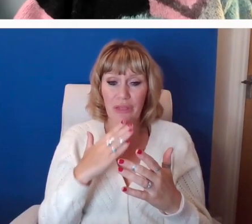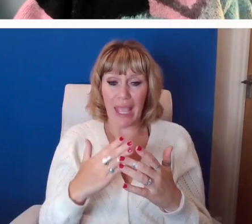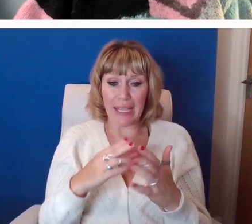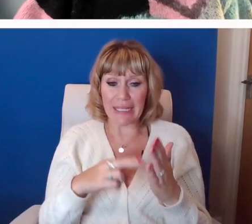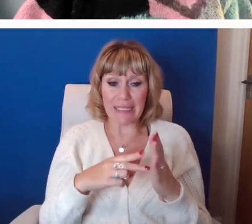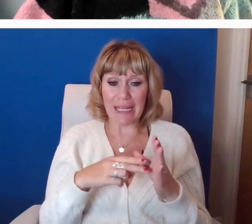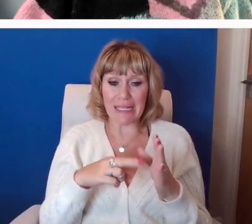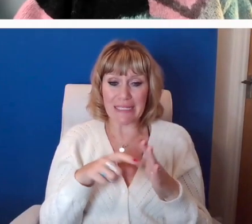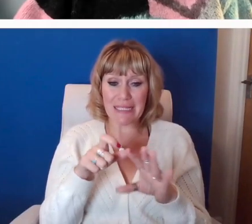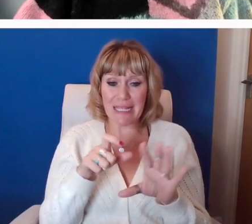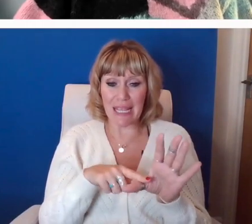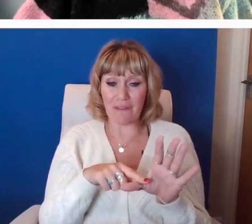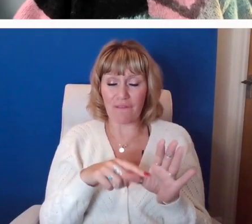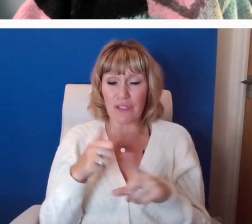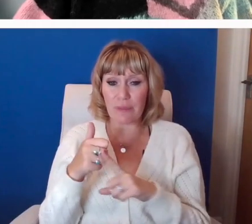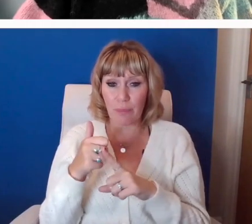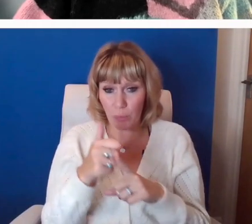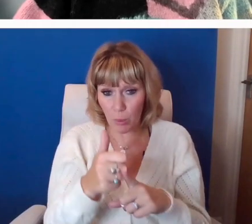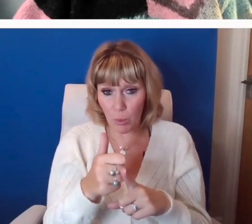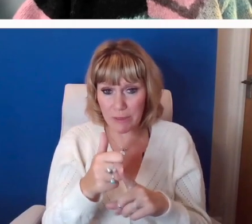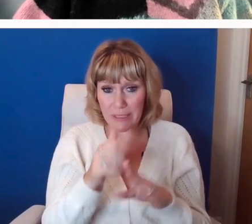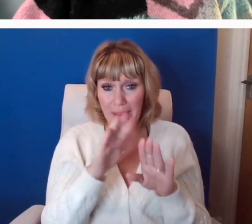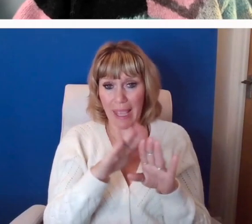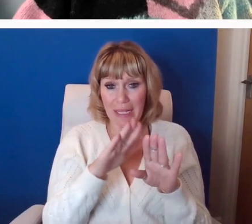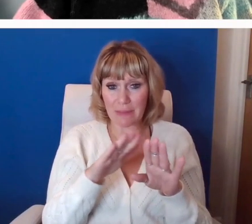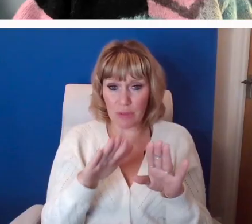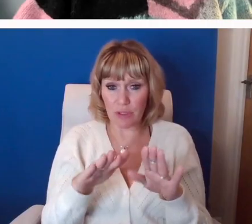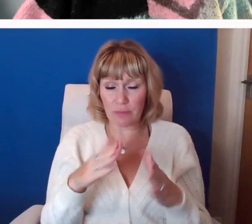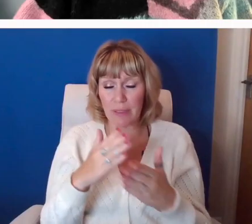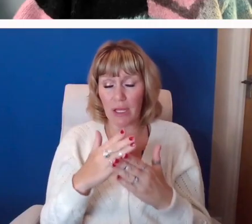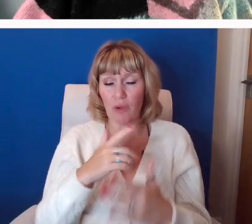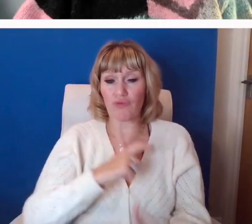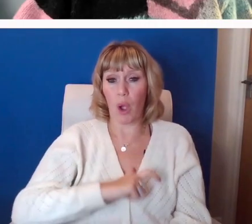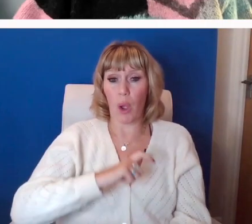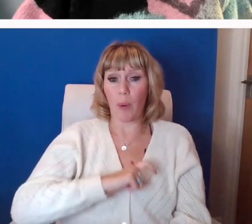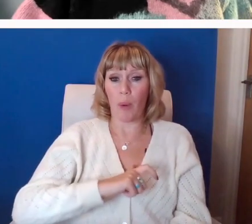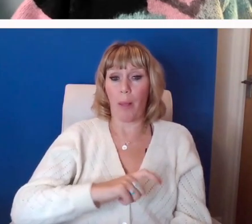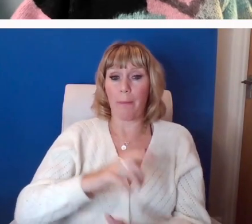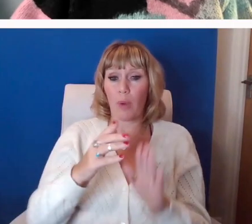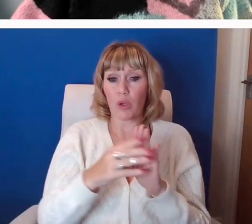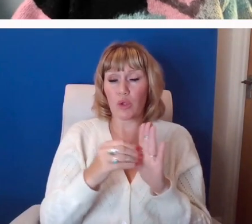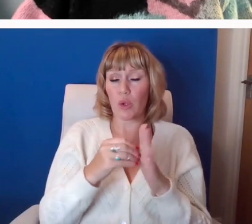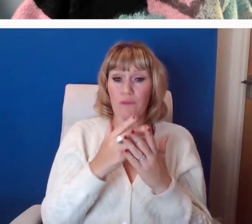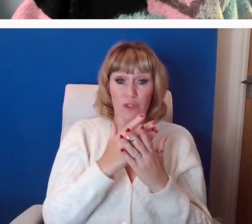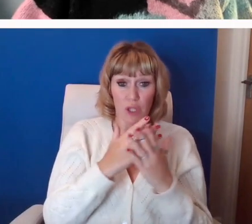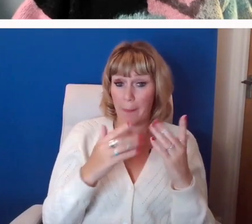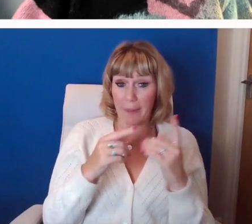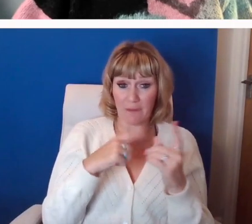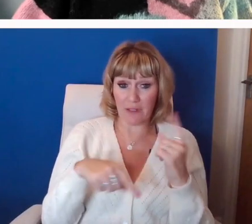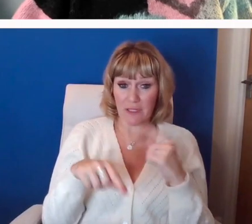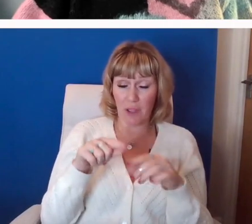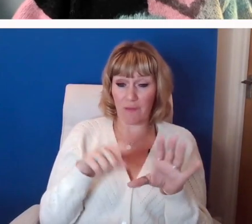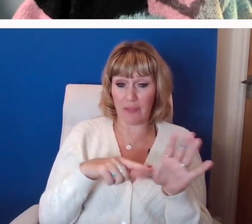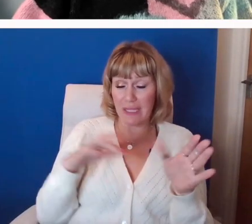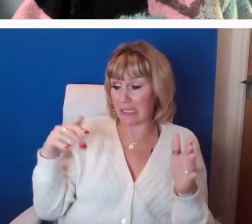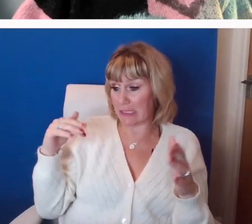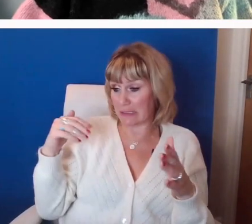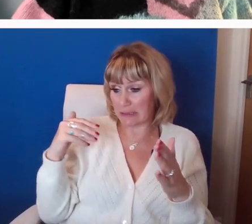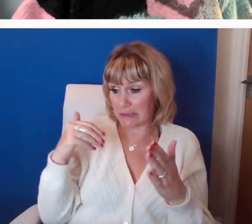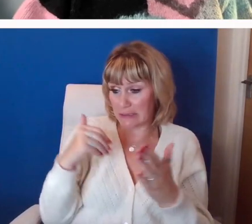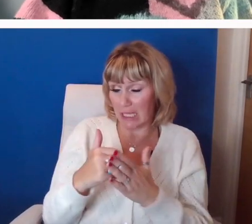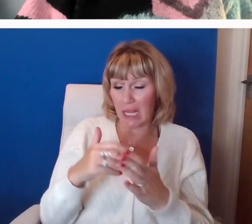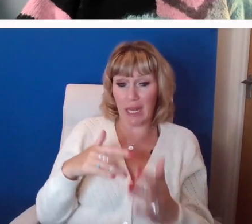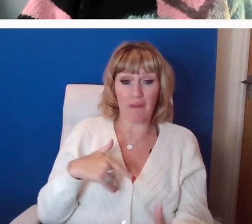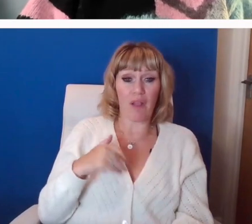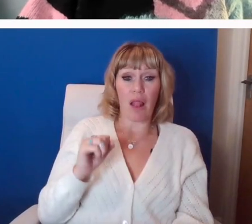supporting this exhibition. She's been a role model to so many of us over the years. And I think her workshop really helped